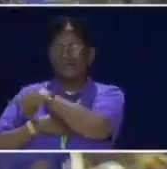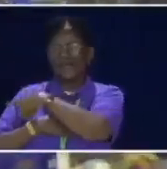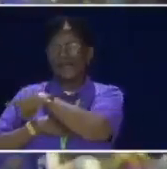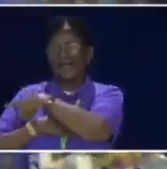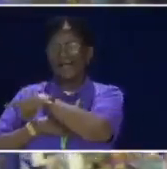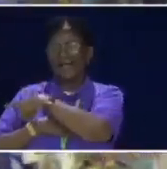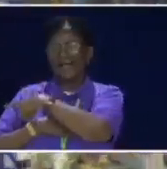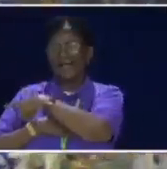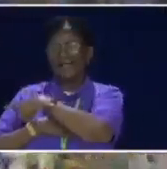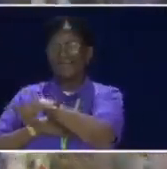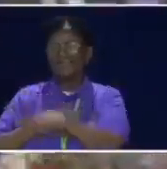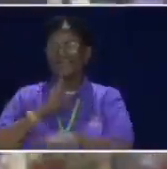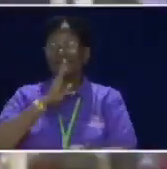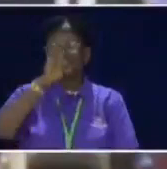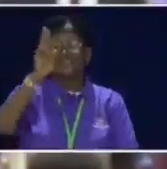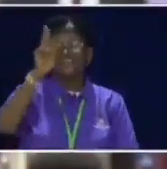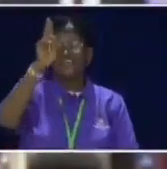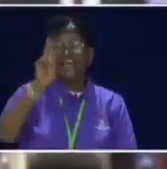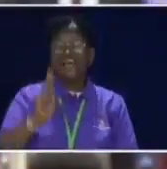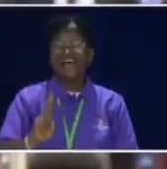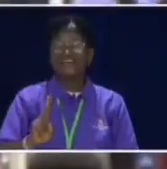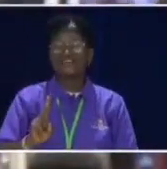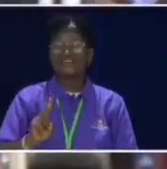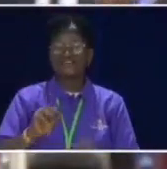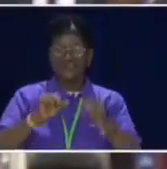behalf. Worship him.